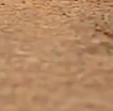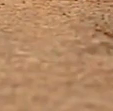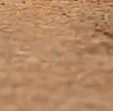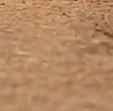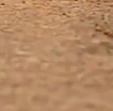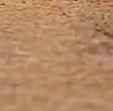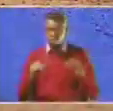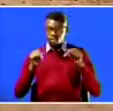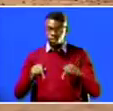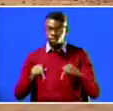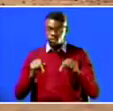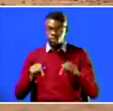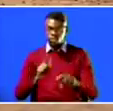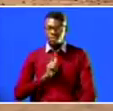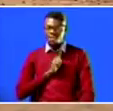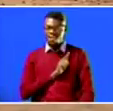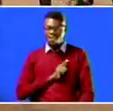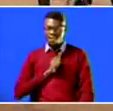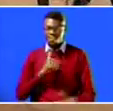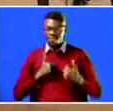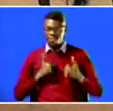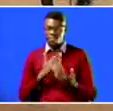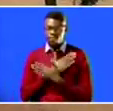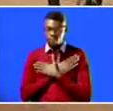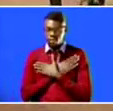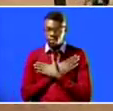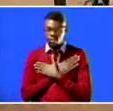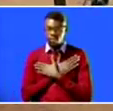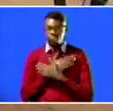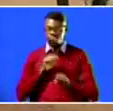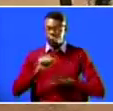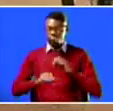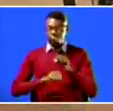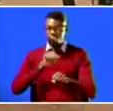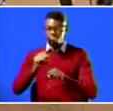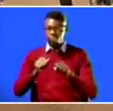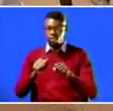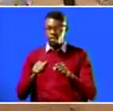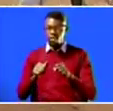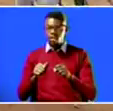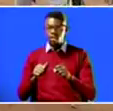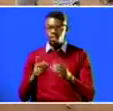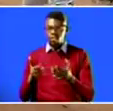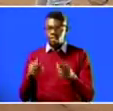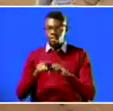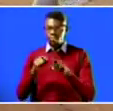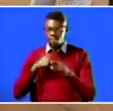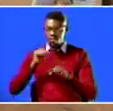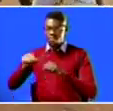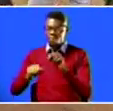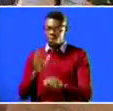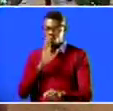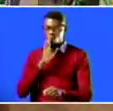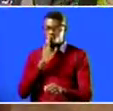Today, she has more than luck on her side. A friend happens to ride by, and just like that, I get an extra bike and borrow